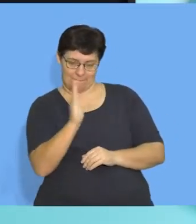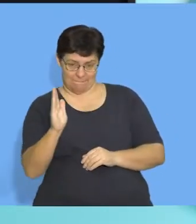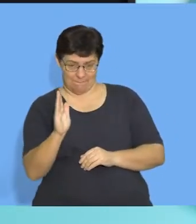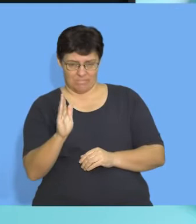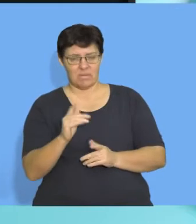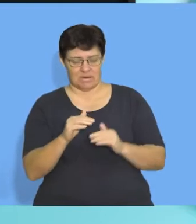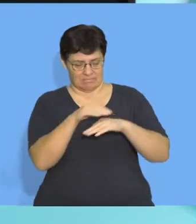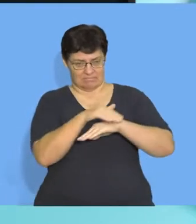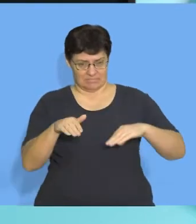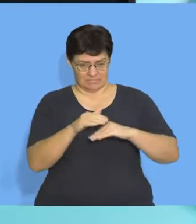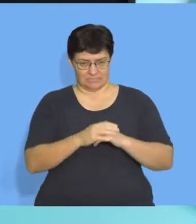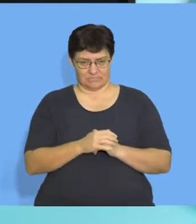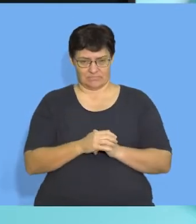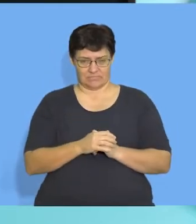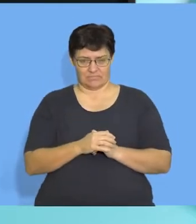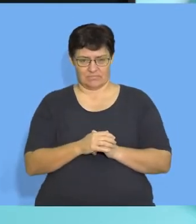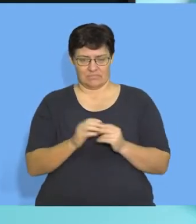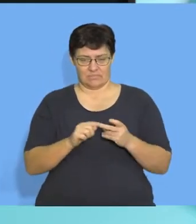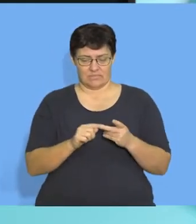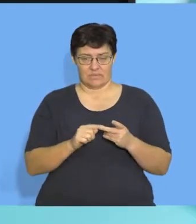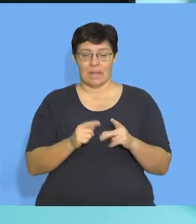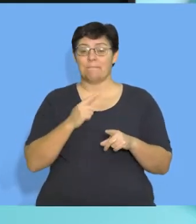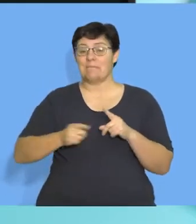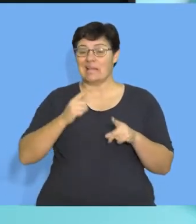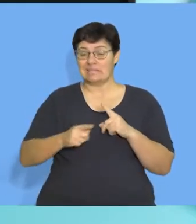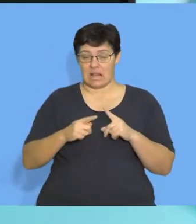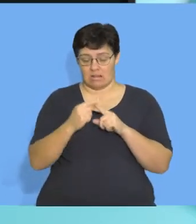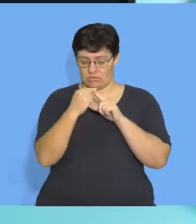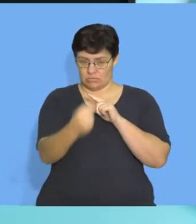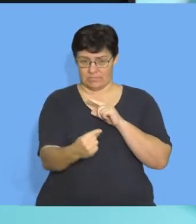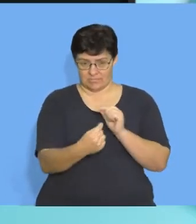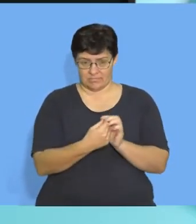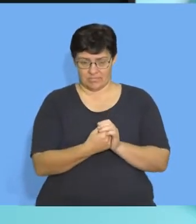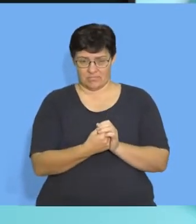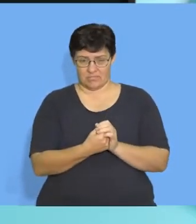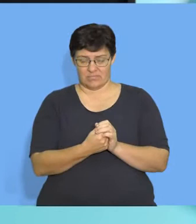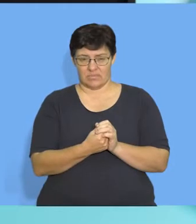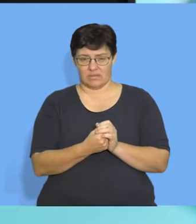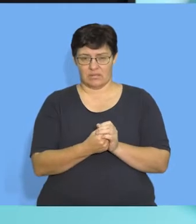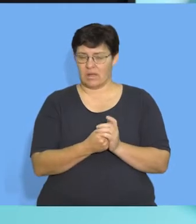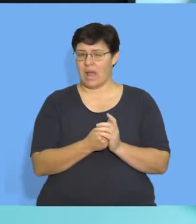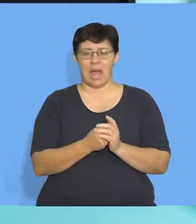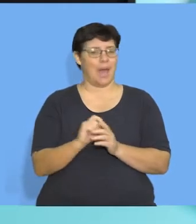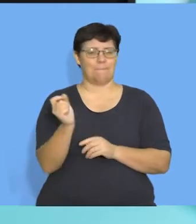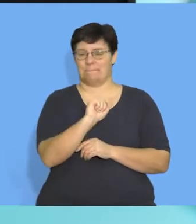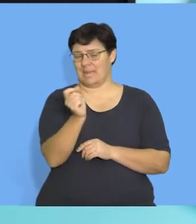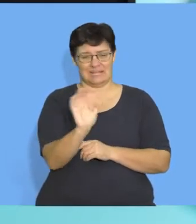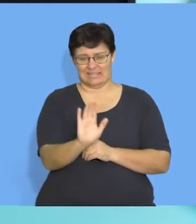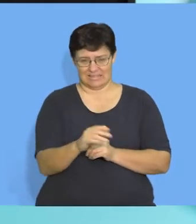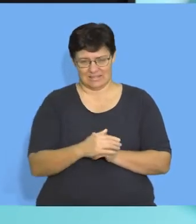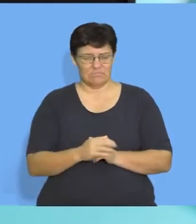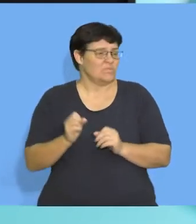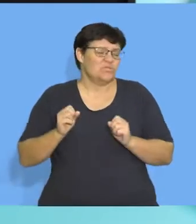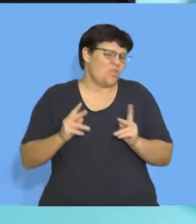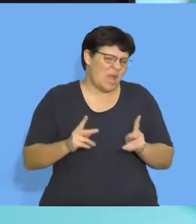and even. A sharp pencil. We don't like to draw our diagrams in pen. If you do, it's okay, it's